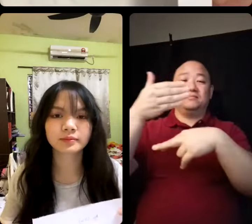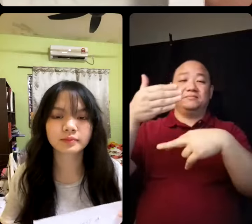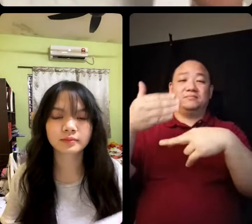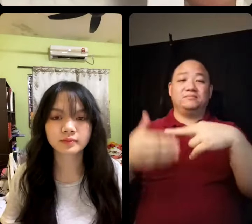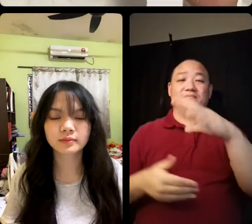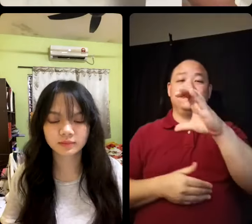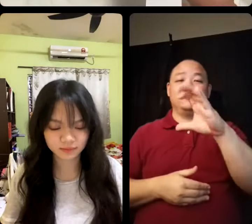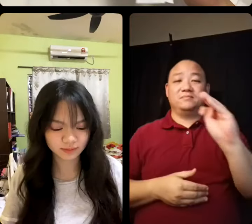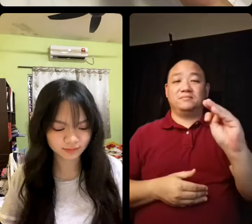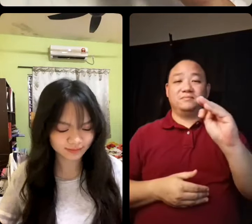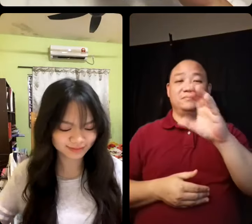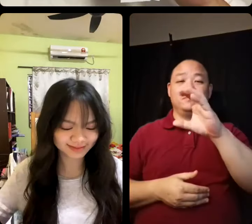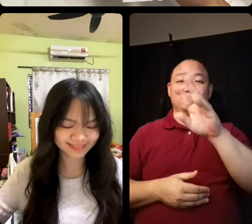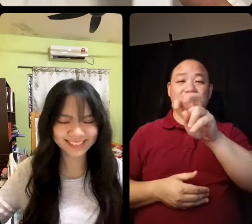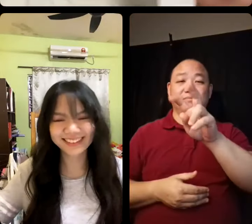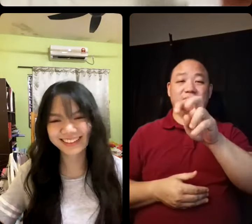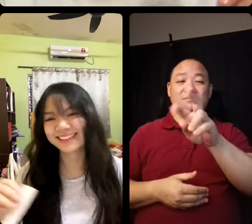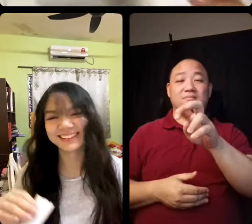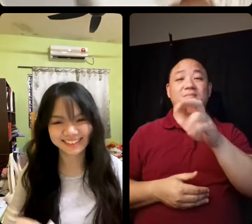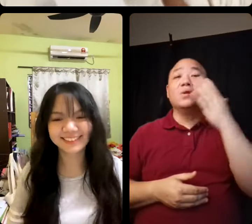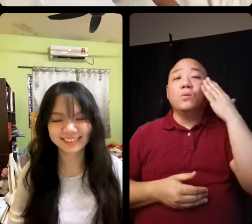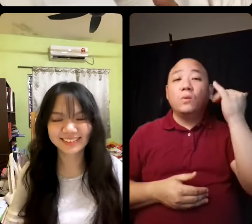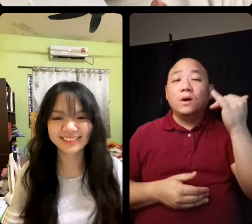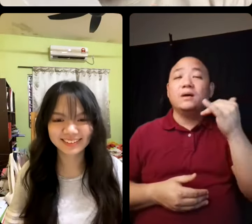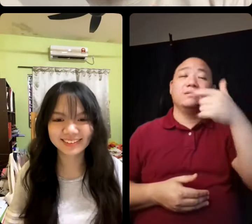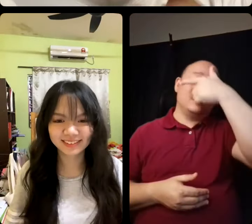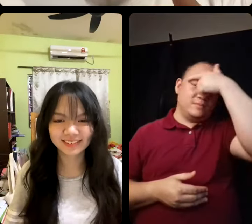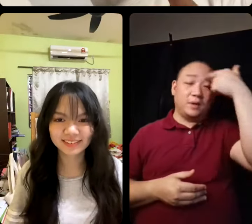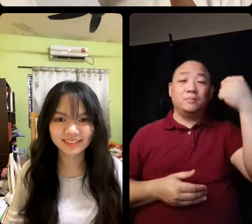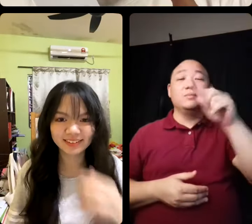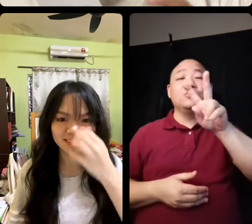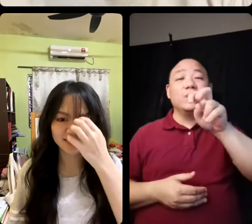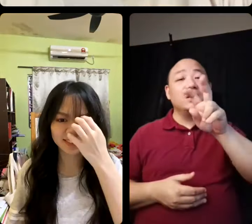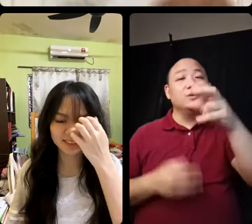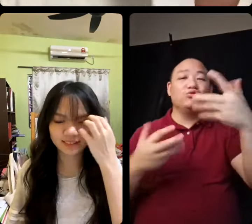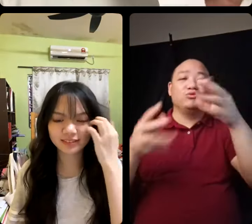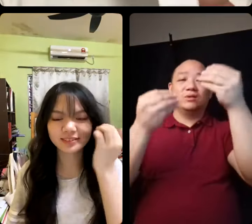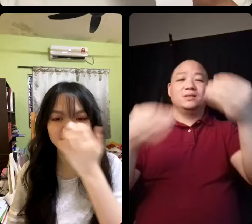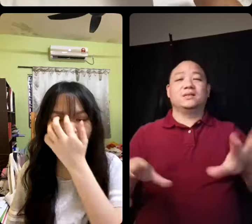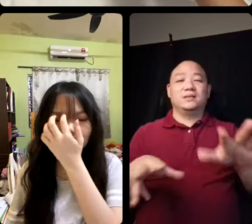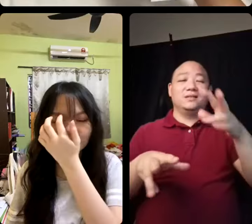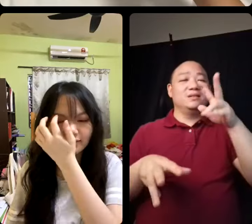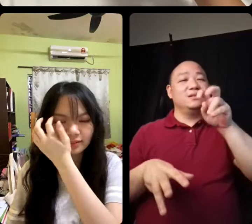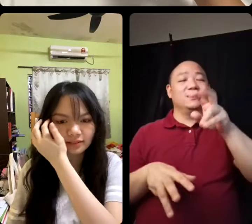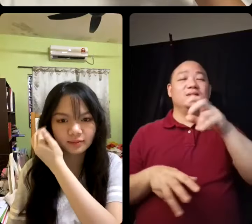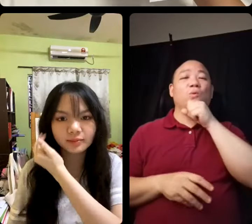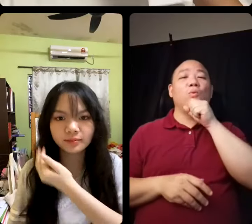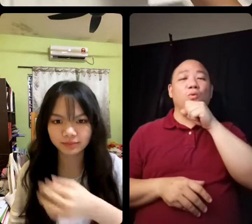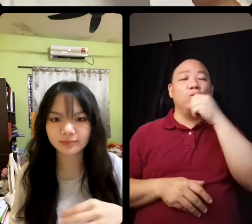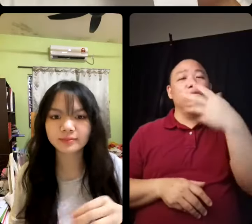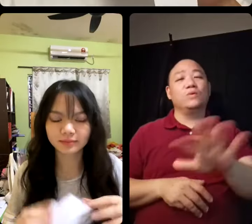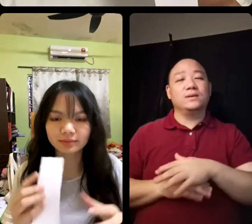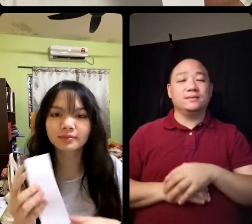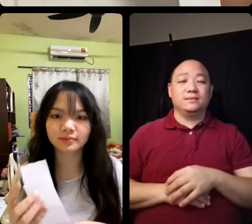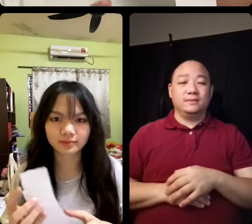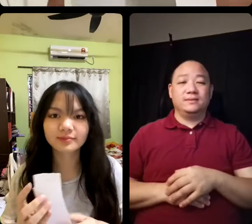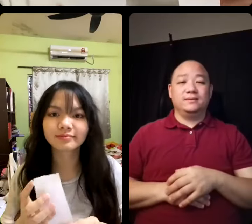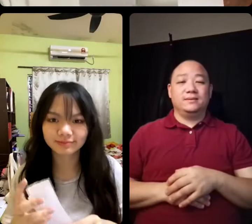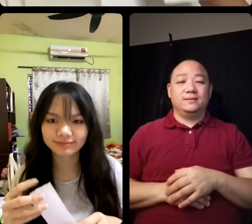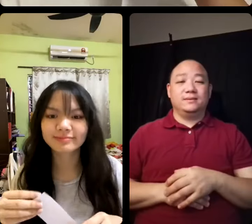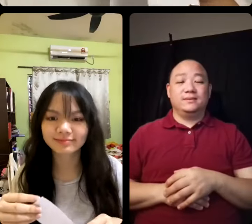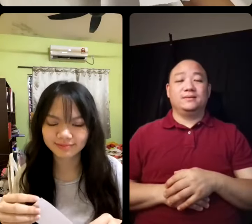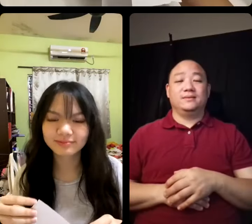already spent 20 years in our life. Kalau awak sekarang 20 tahun eh. So you have already spent 20 years in of your life already. All right?